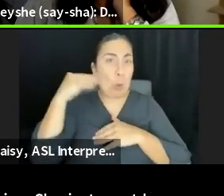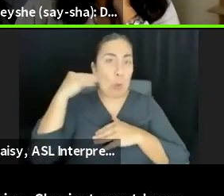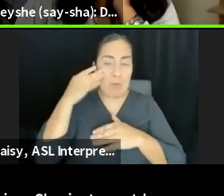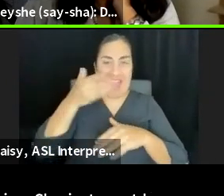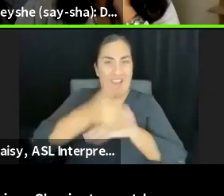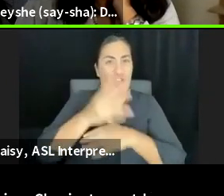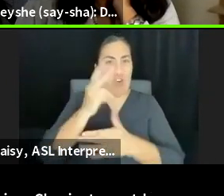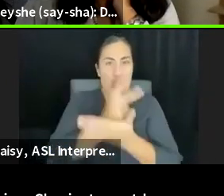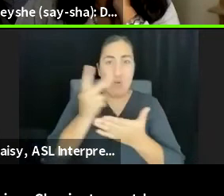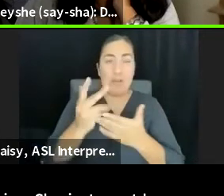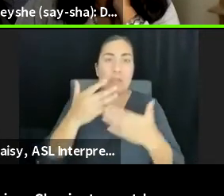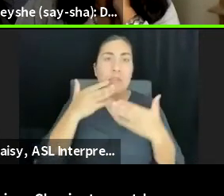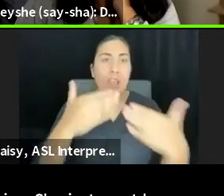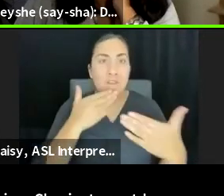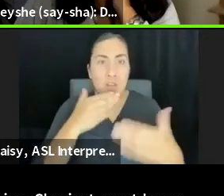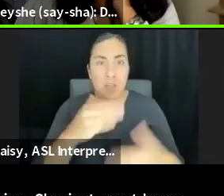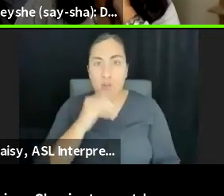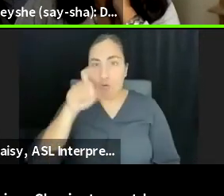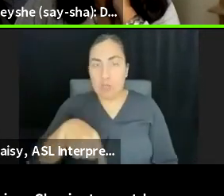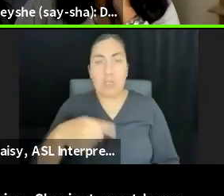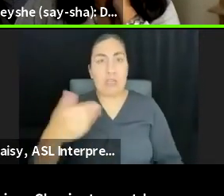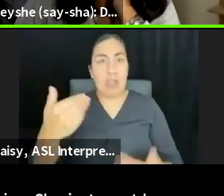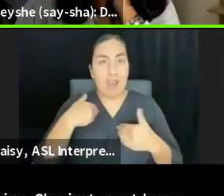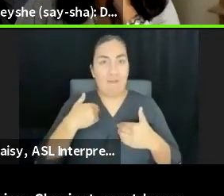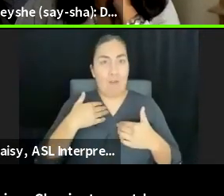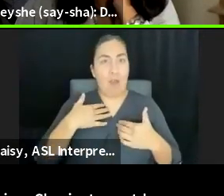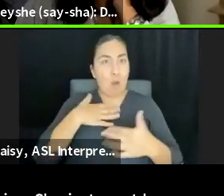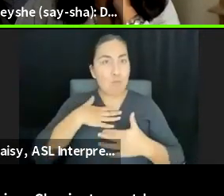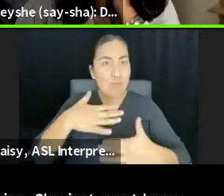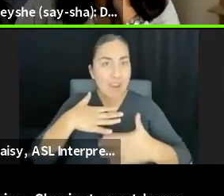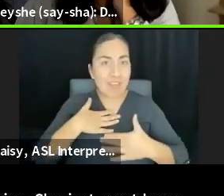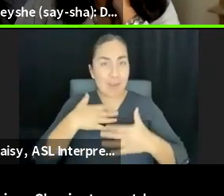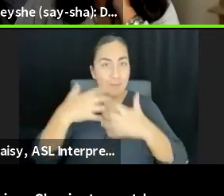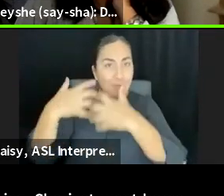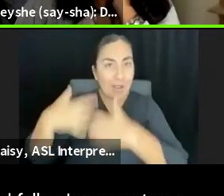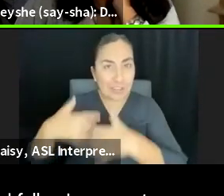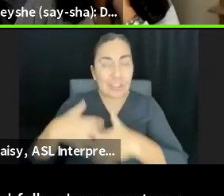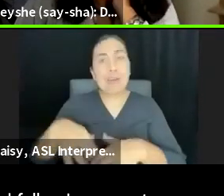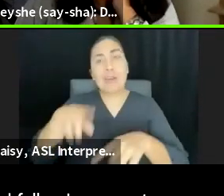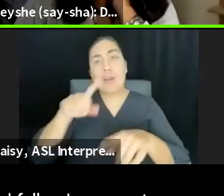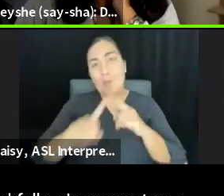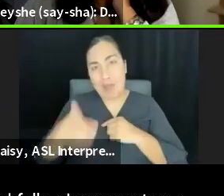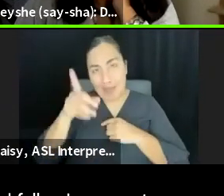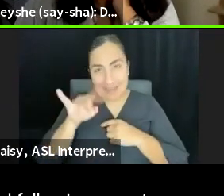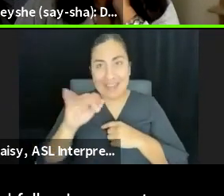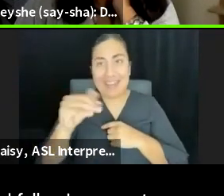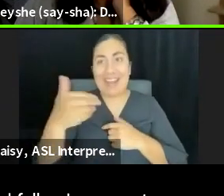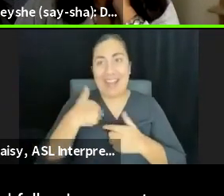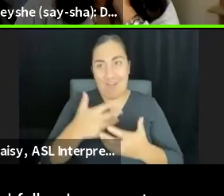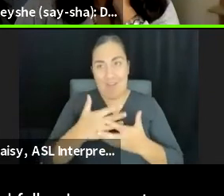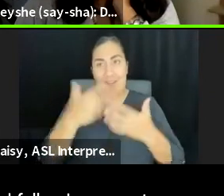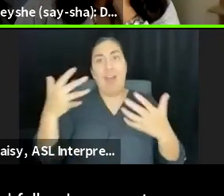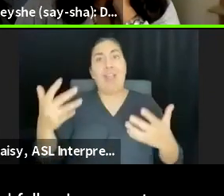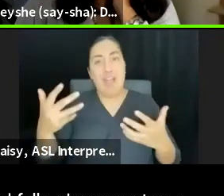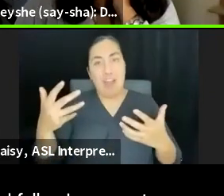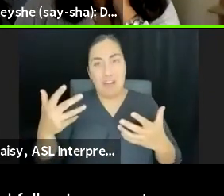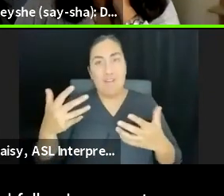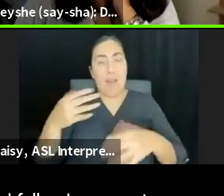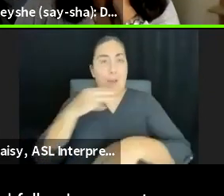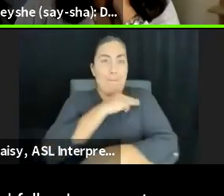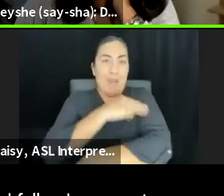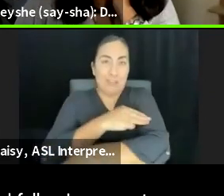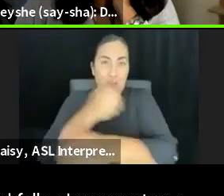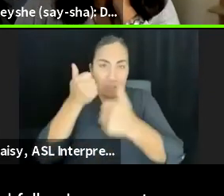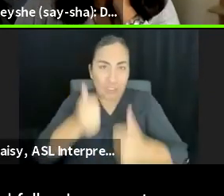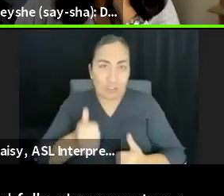ventilator, but she did have a lot of muscle deterioration. And before they could send her back, they had to do physical therapy. I